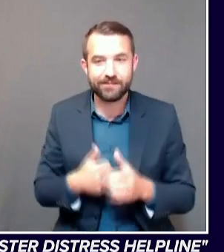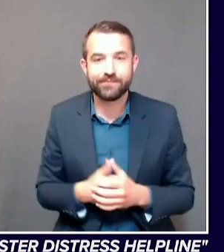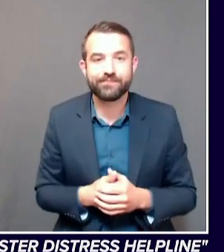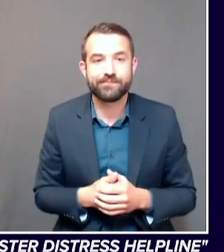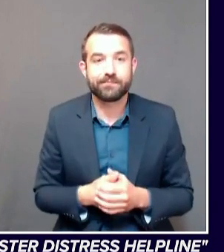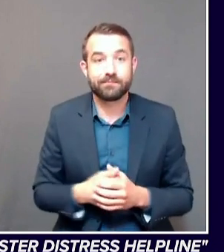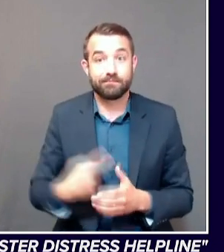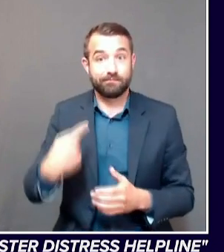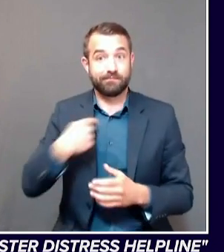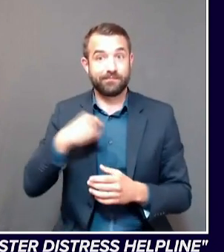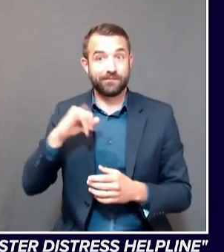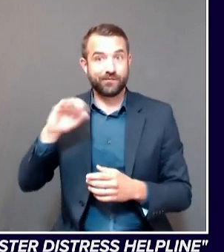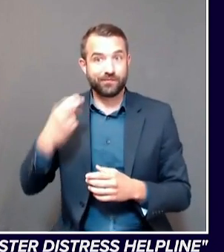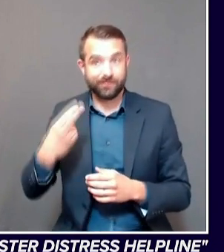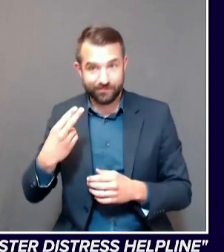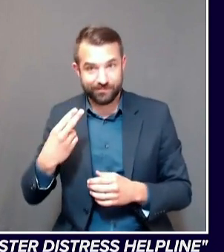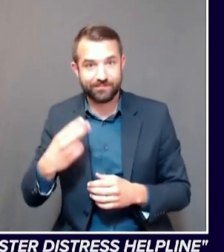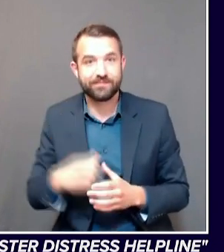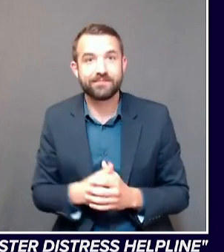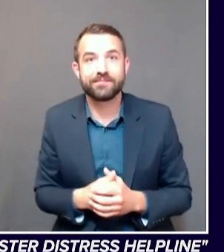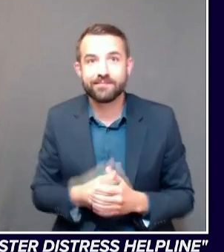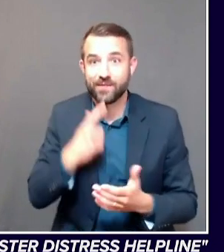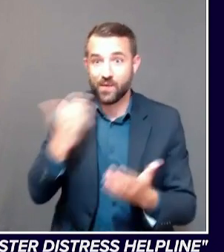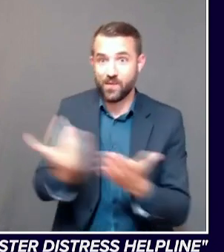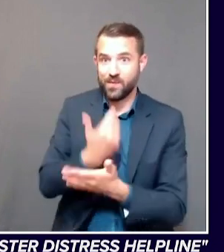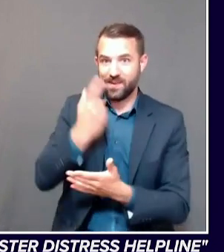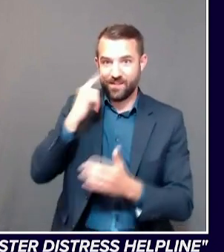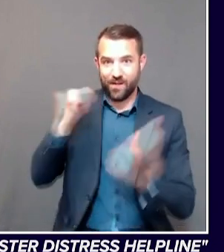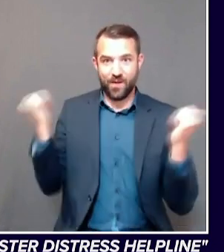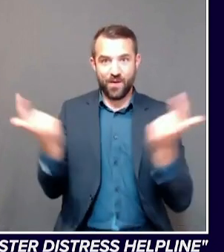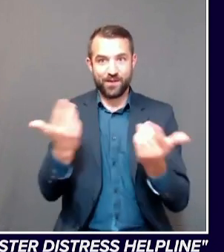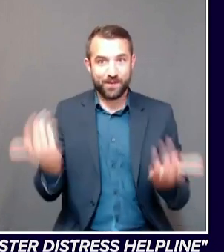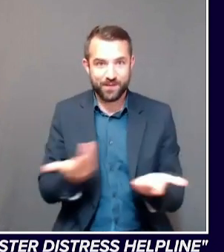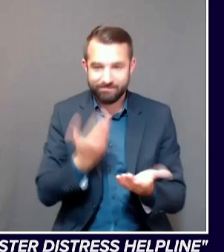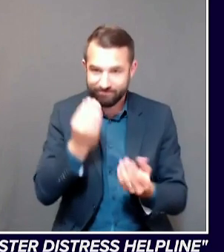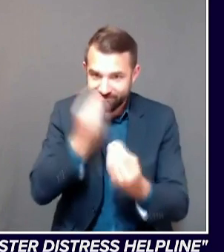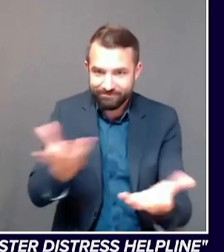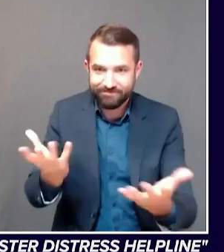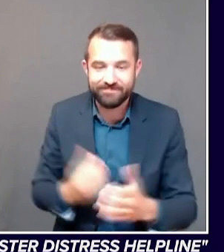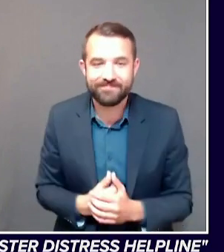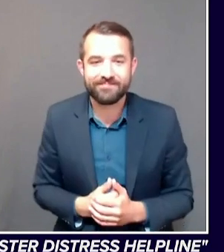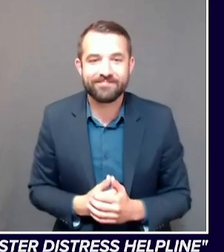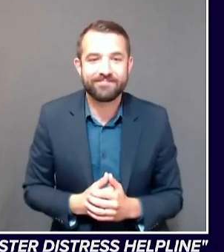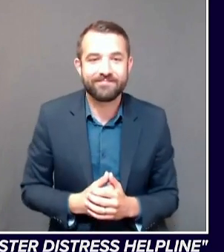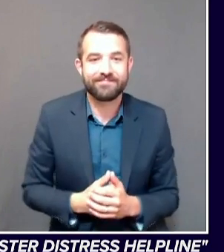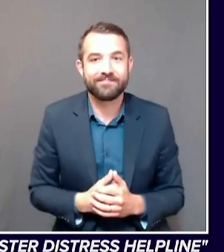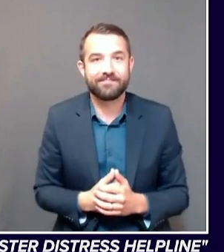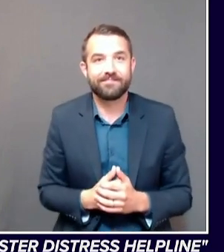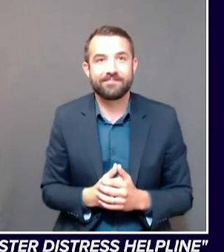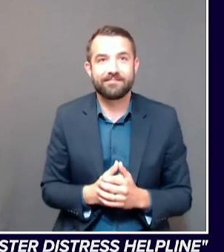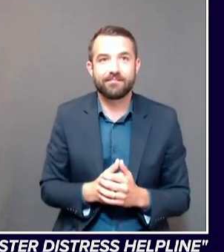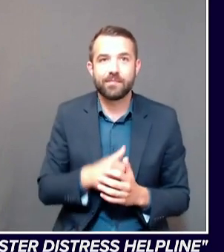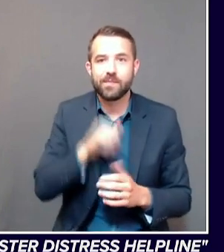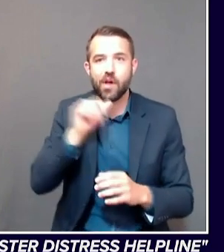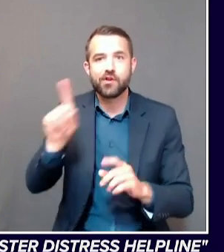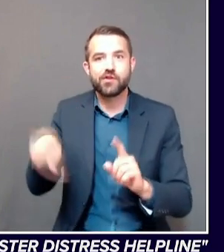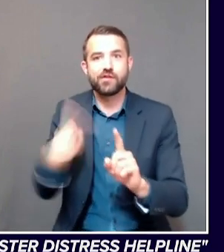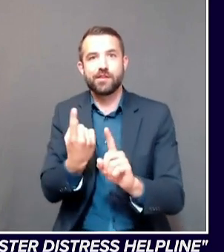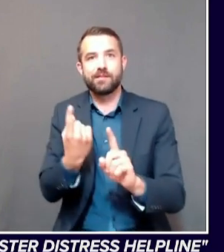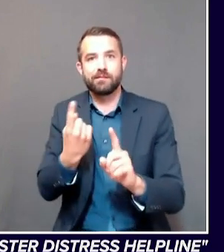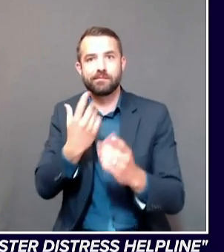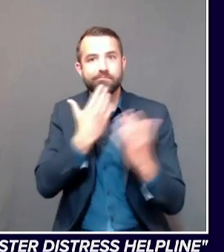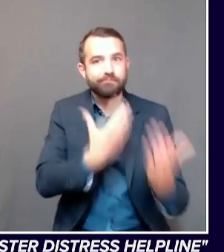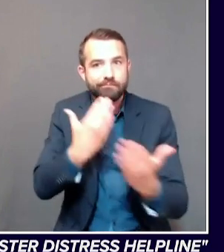Josh, I'll tell you, I think it's been a new experience for all of us. But I'd like to take a second, not just for the help that you've